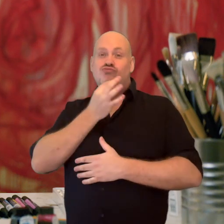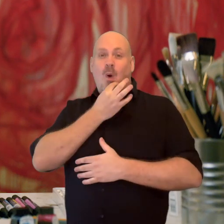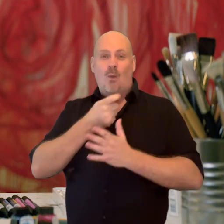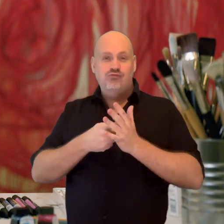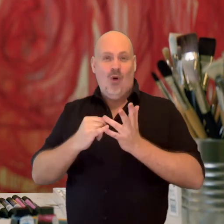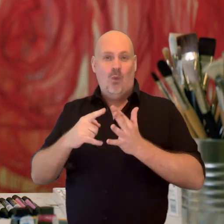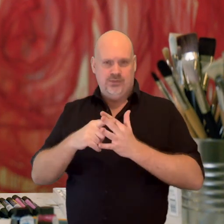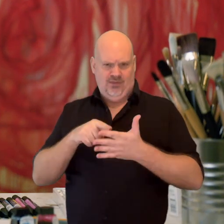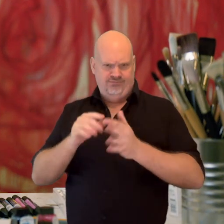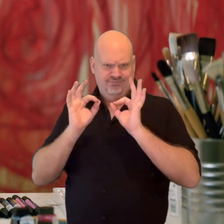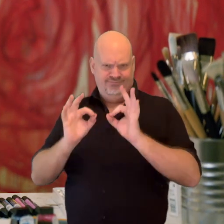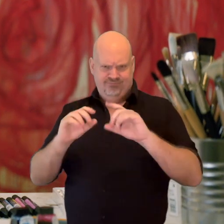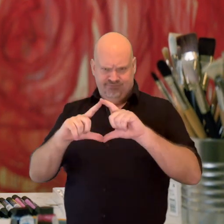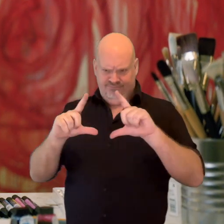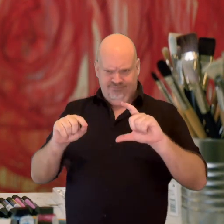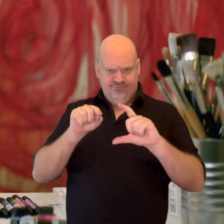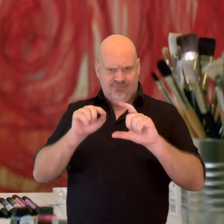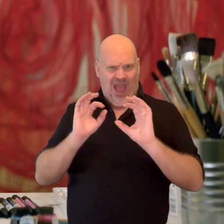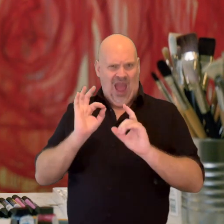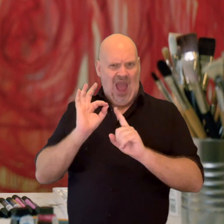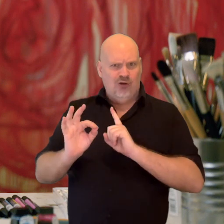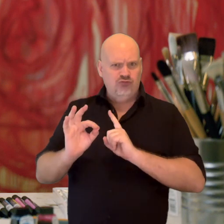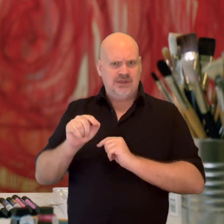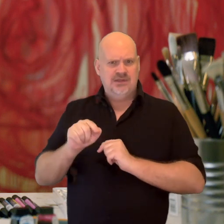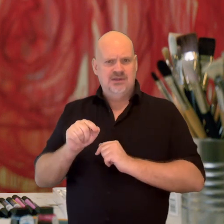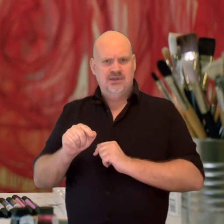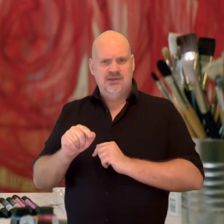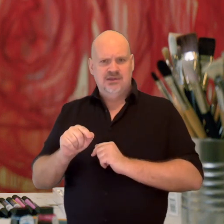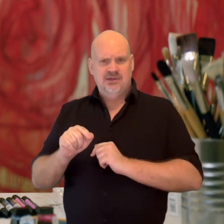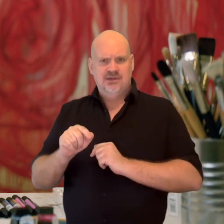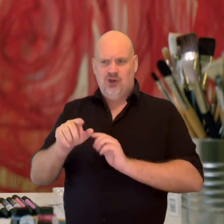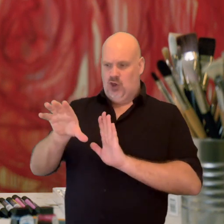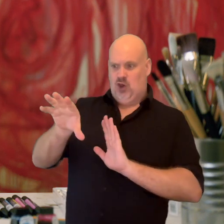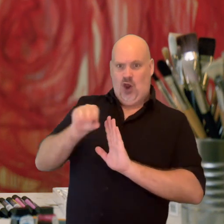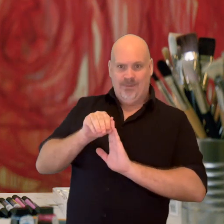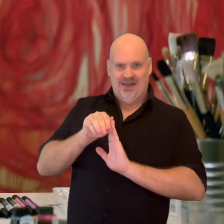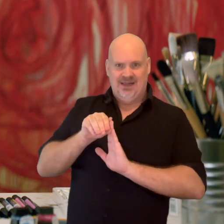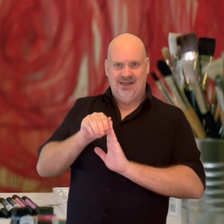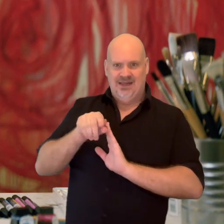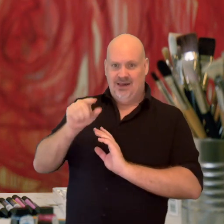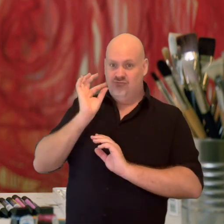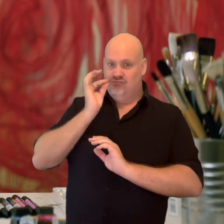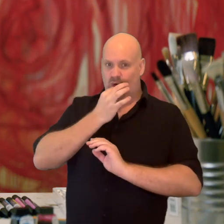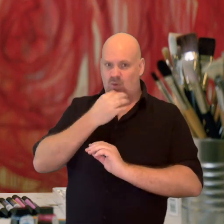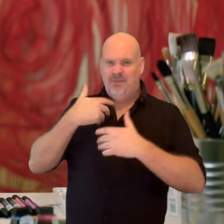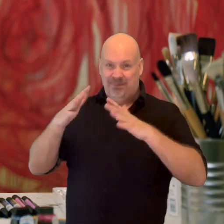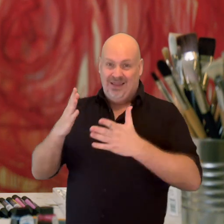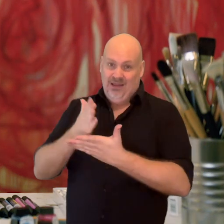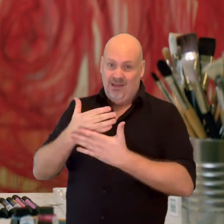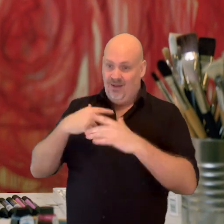rose, and it's very accurate copy of what that rose looked like. It was actually from a photograph that I